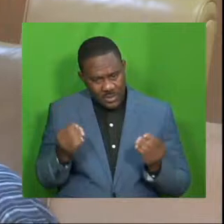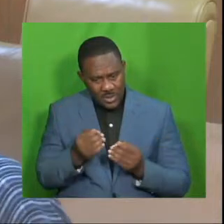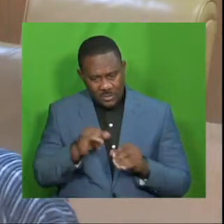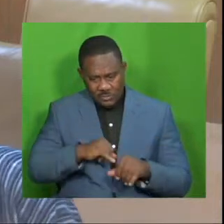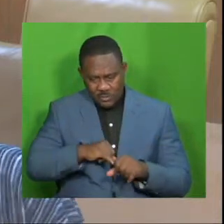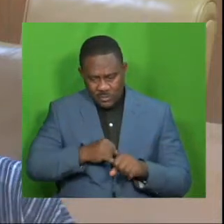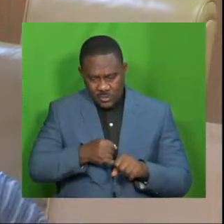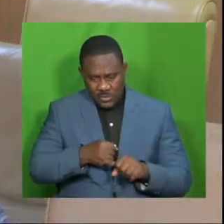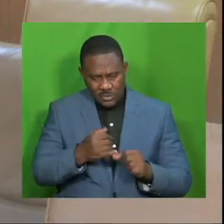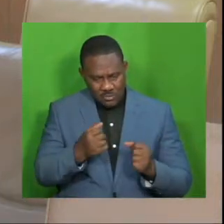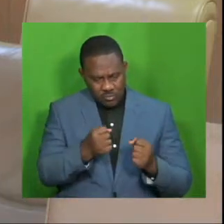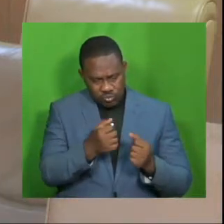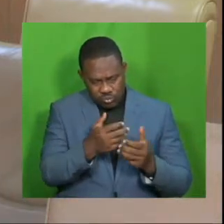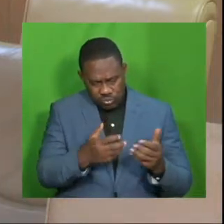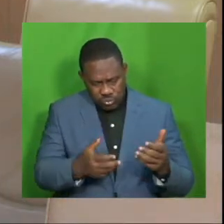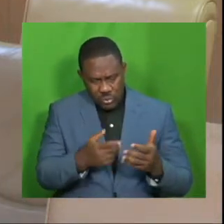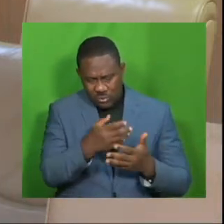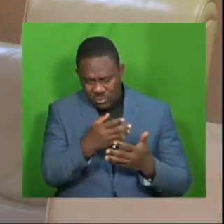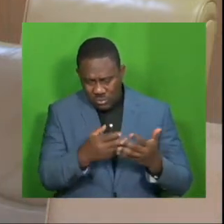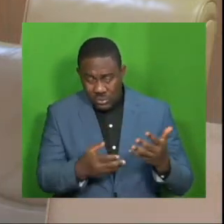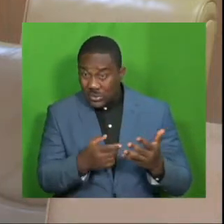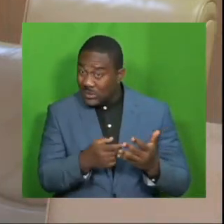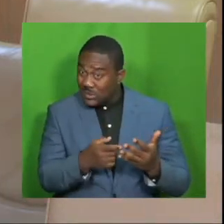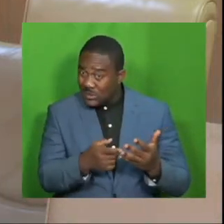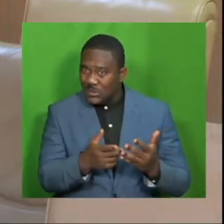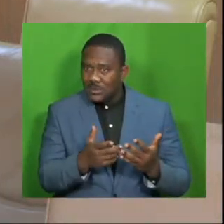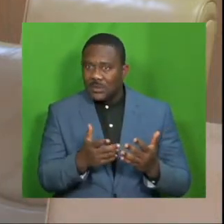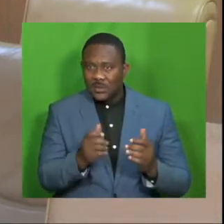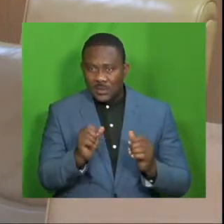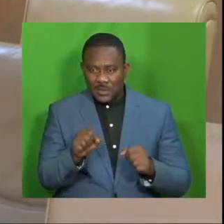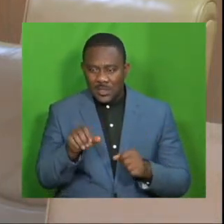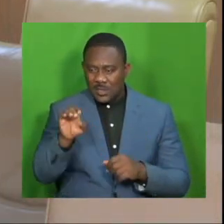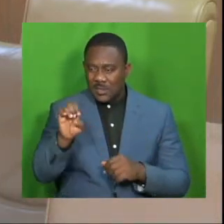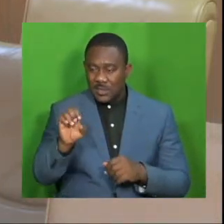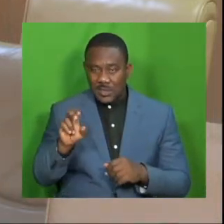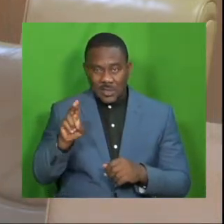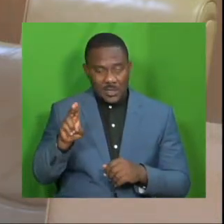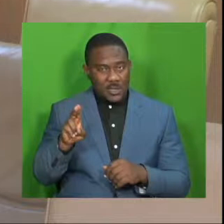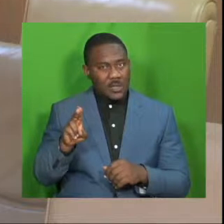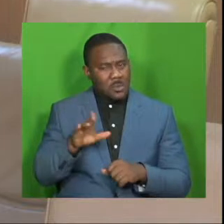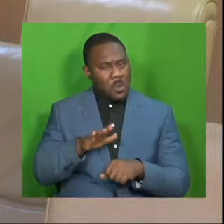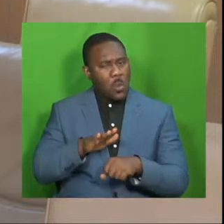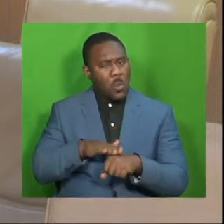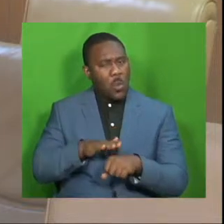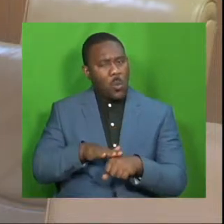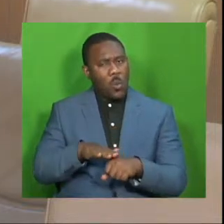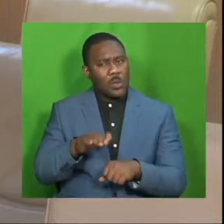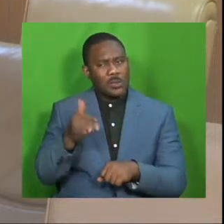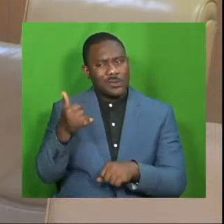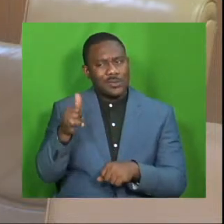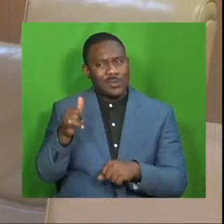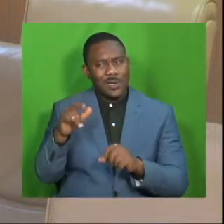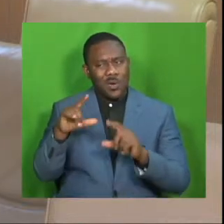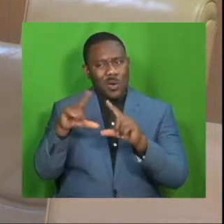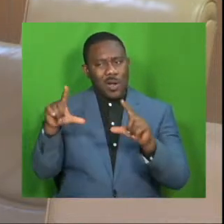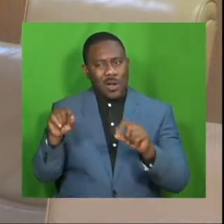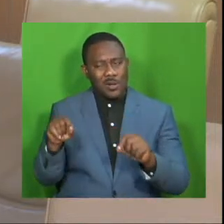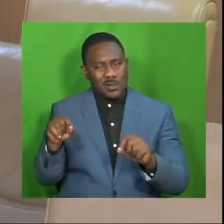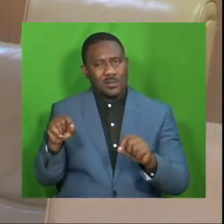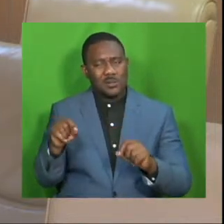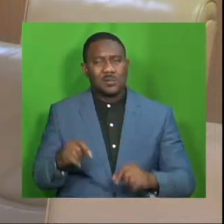initiatives to reverse the EU warning, yellow card warning. But at the same